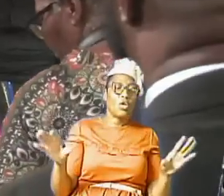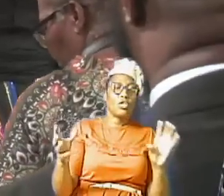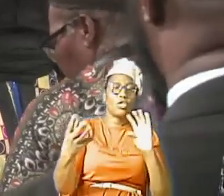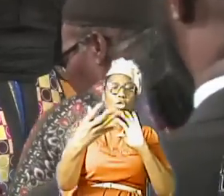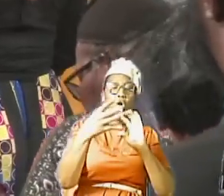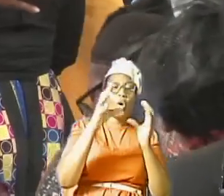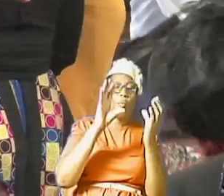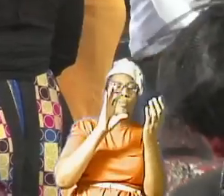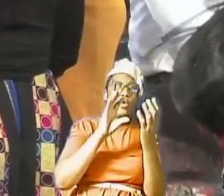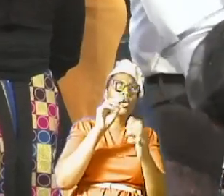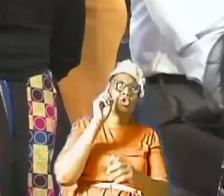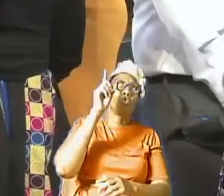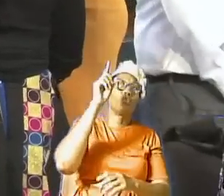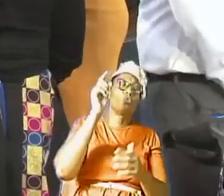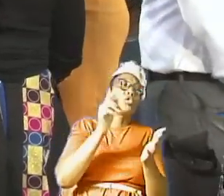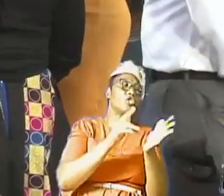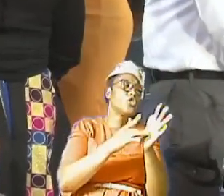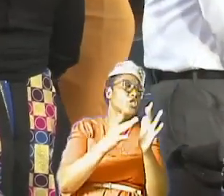Hallelujah.